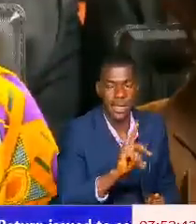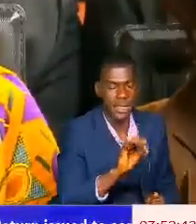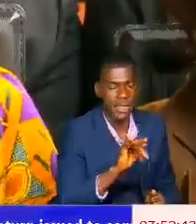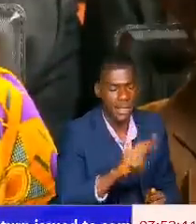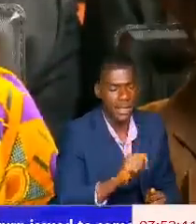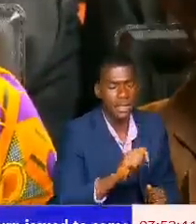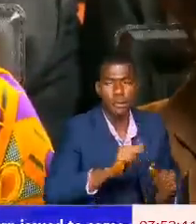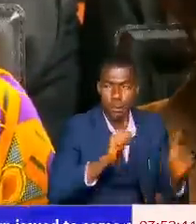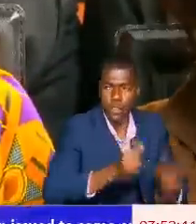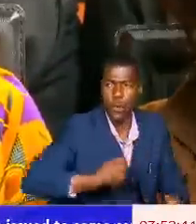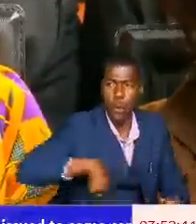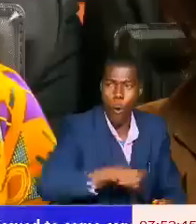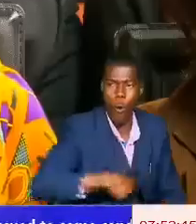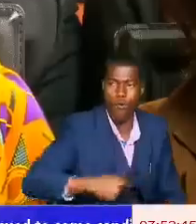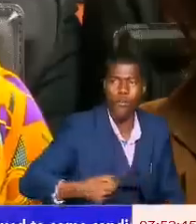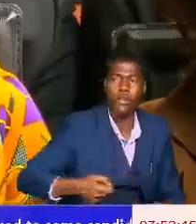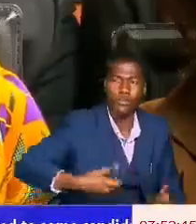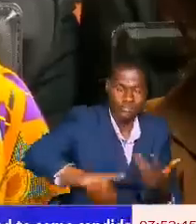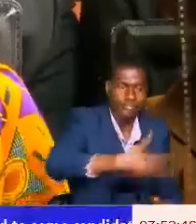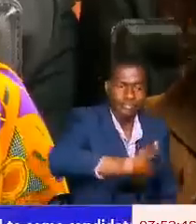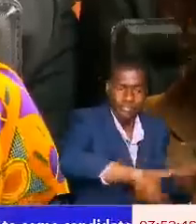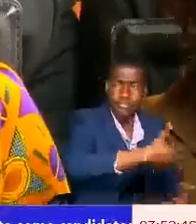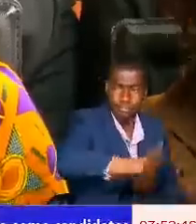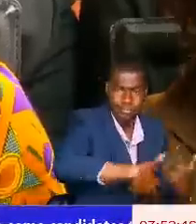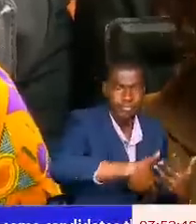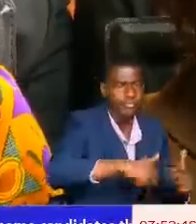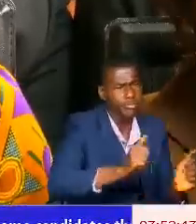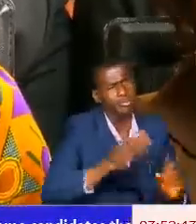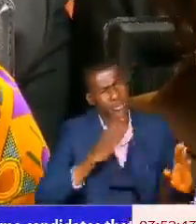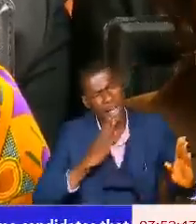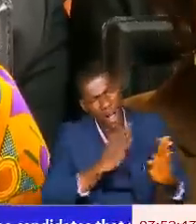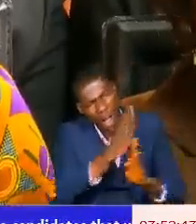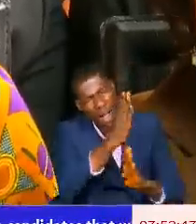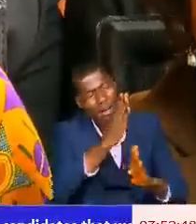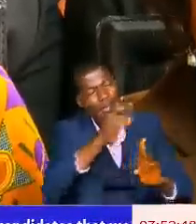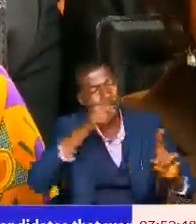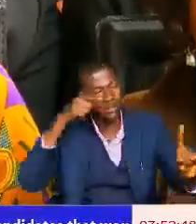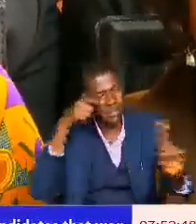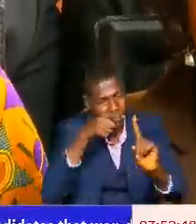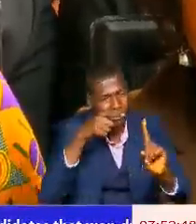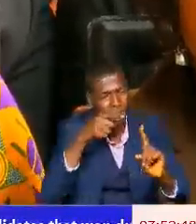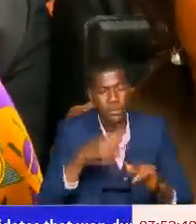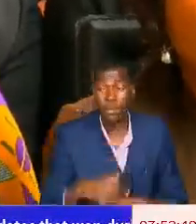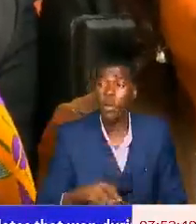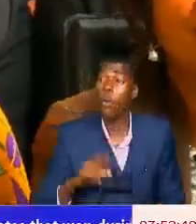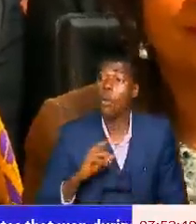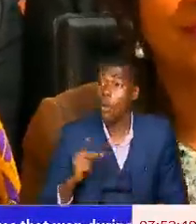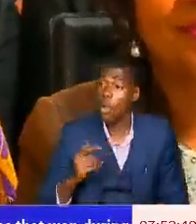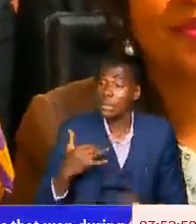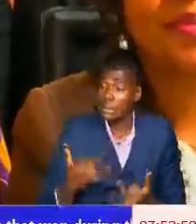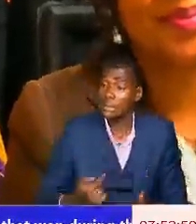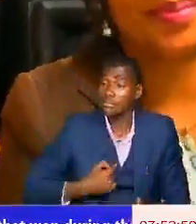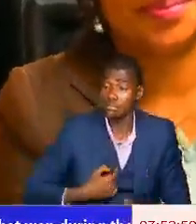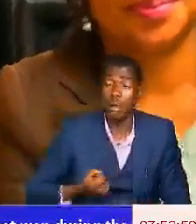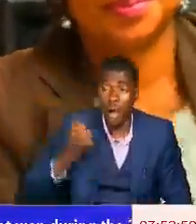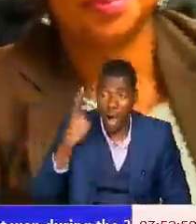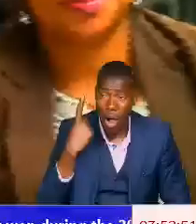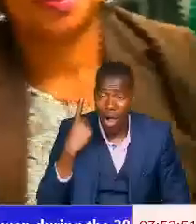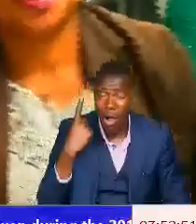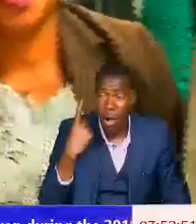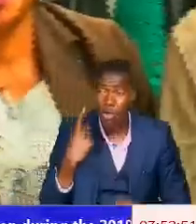body together, make we achieve more. For us, for the big picture, for our nation, Nigeria. Now, today, I understand. So